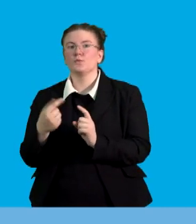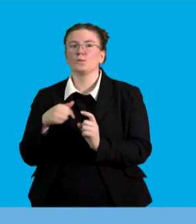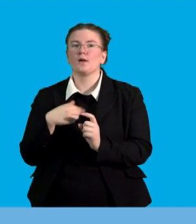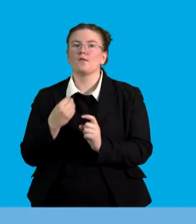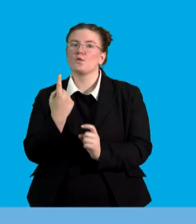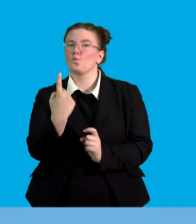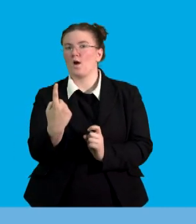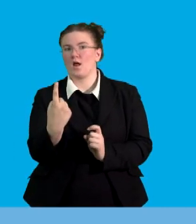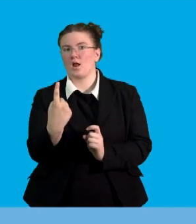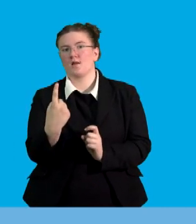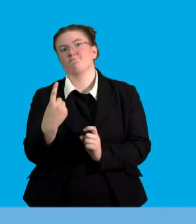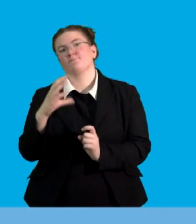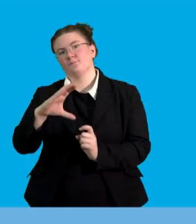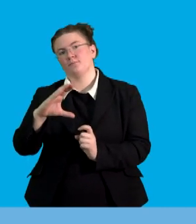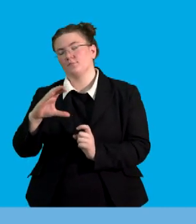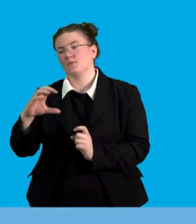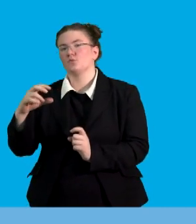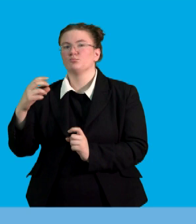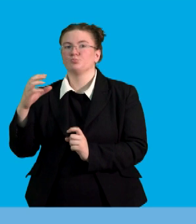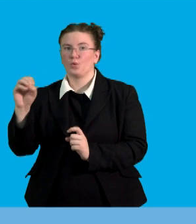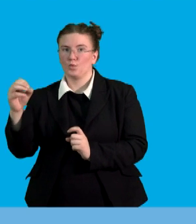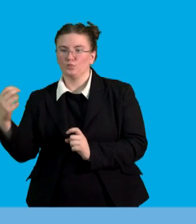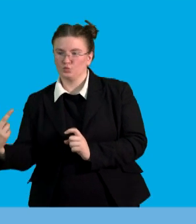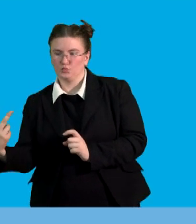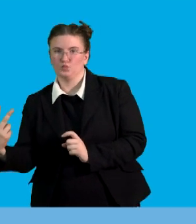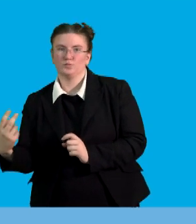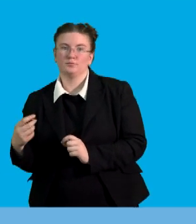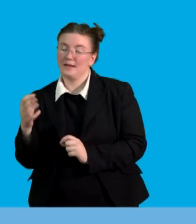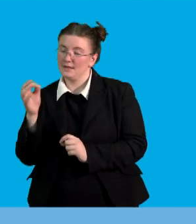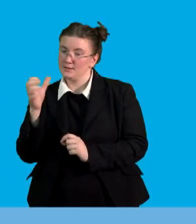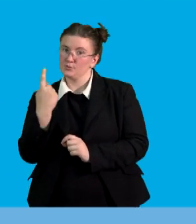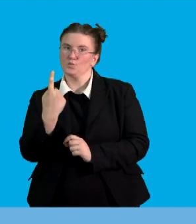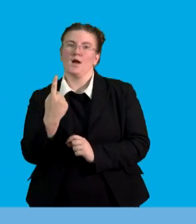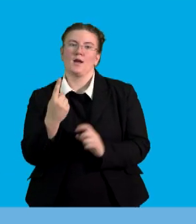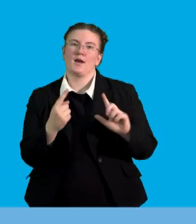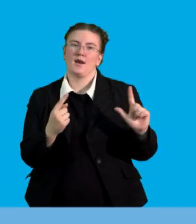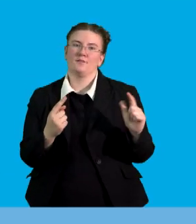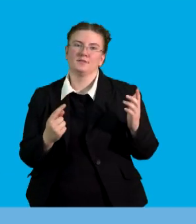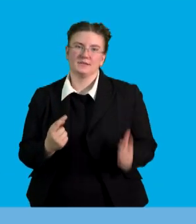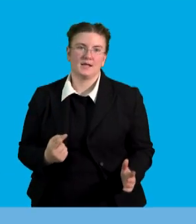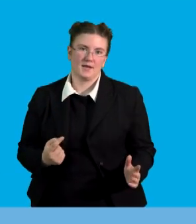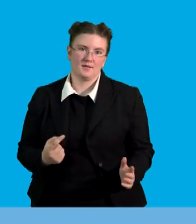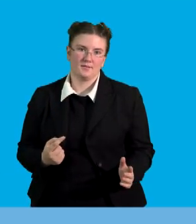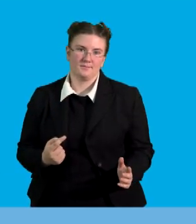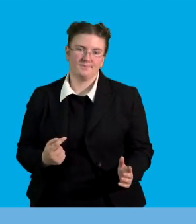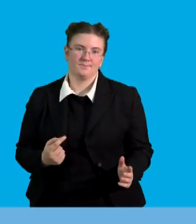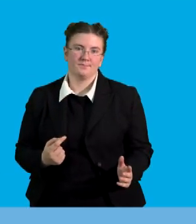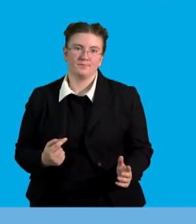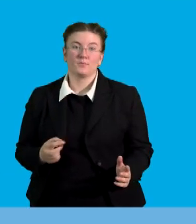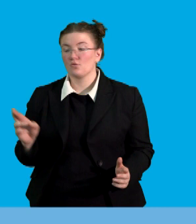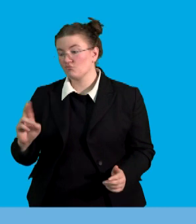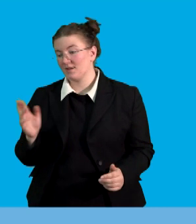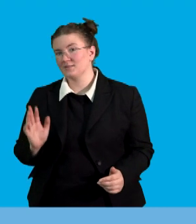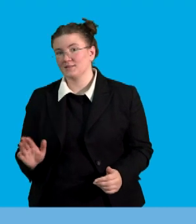have 1 carbon atom and 2 oxygen atoms. So we only have 1 carbon atom on the left-hand side. Then what about now the